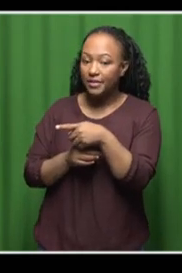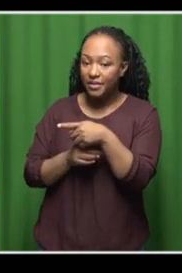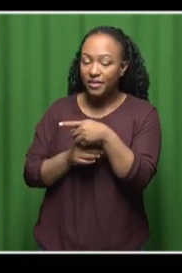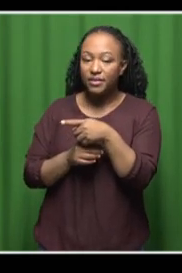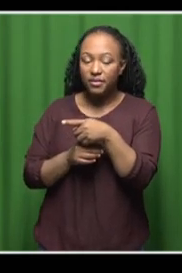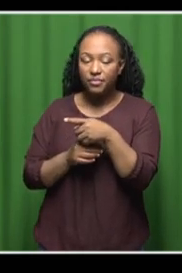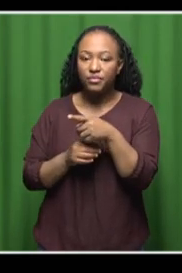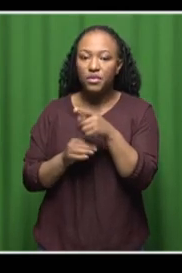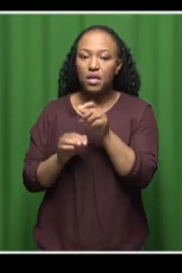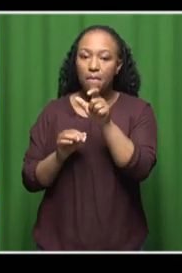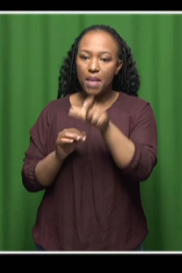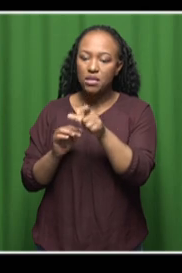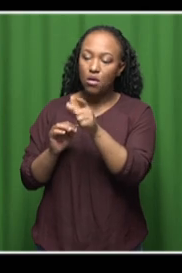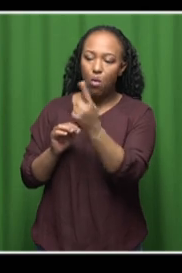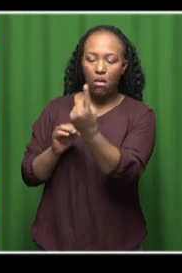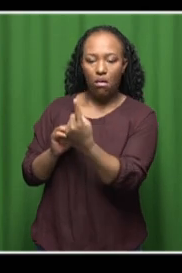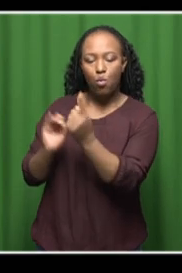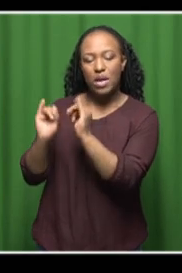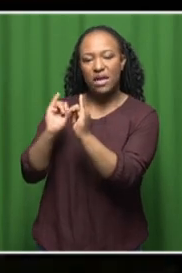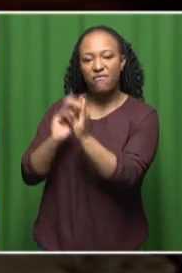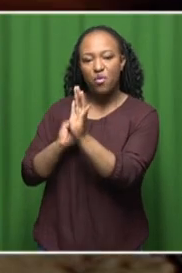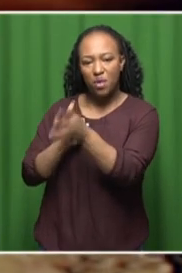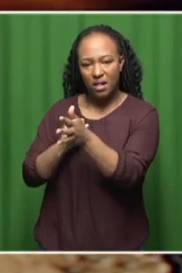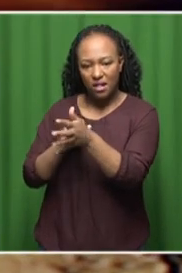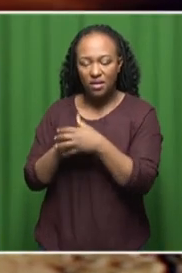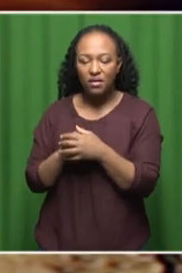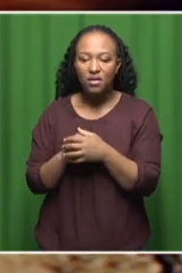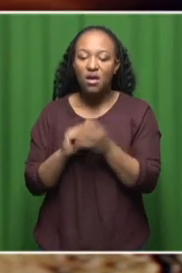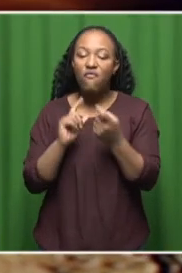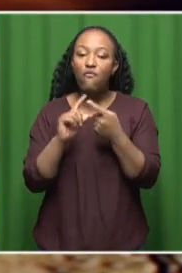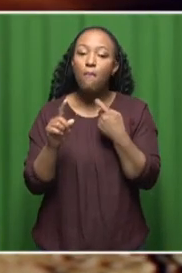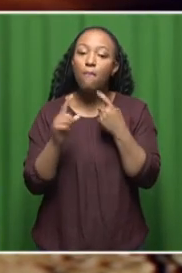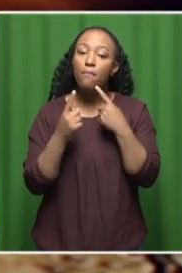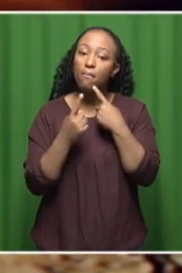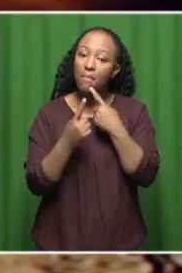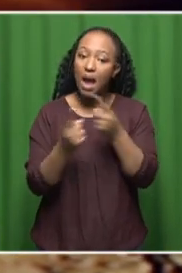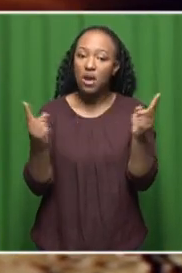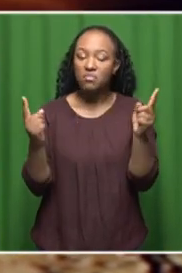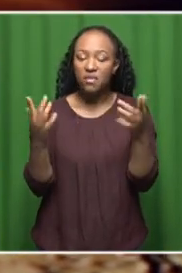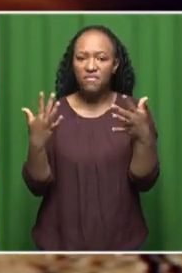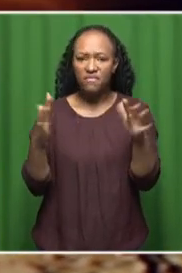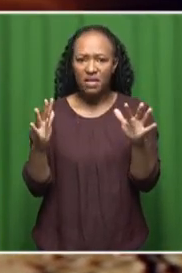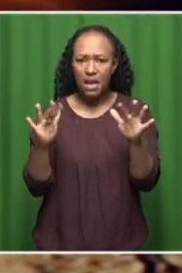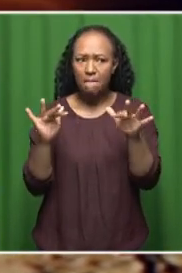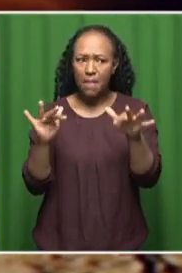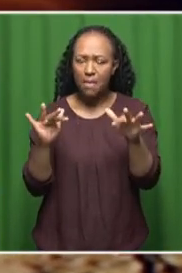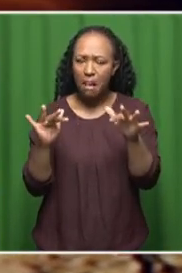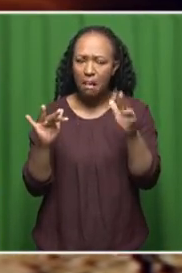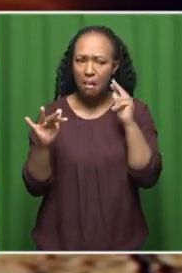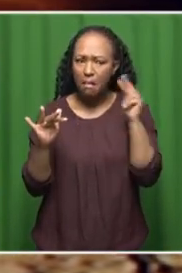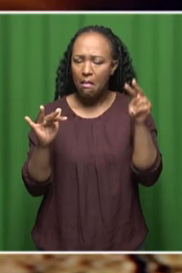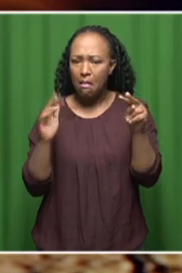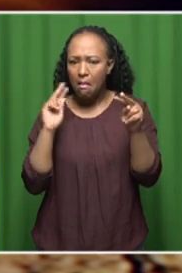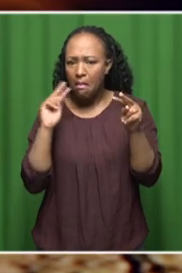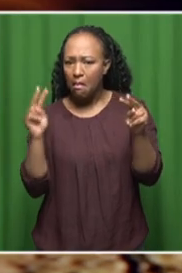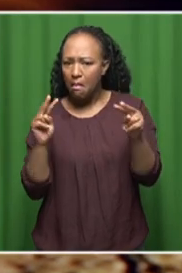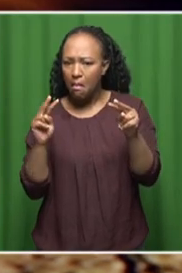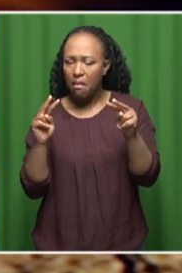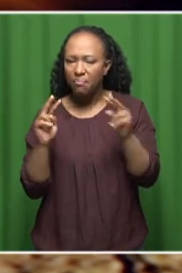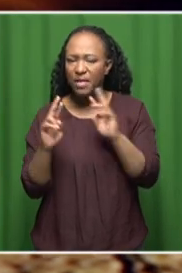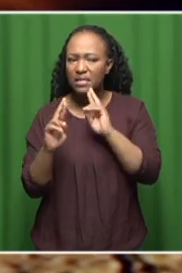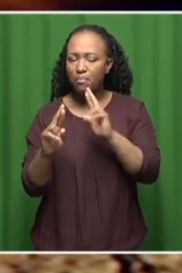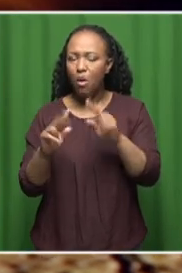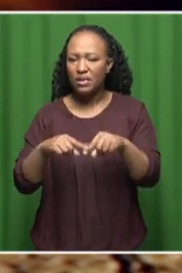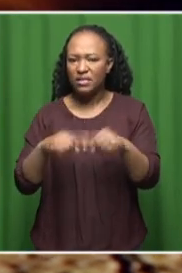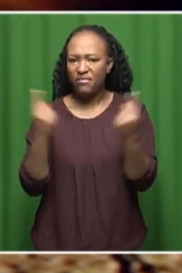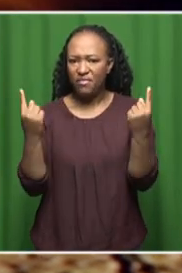this is our guest's conversation. And of course, since this announcement, there have been very different responses to the